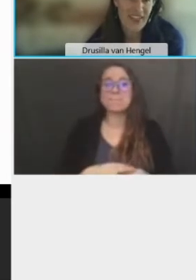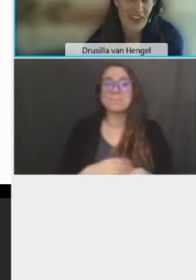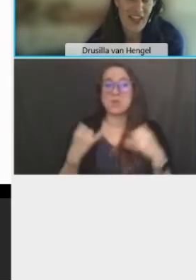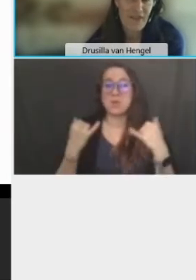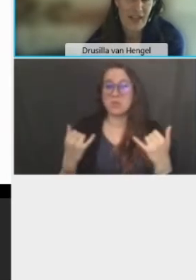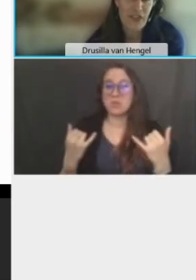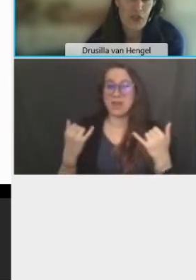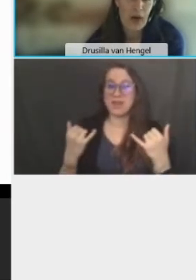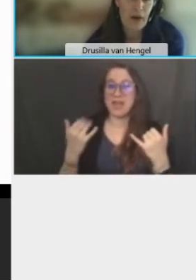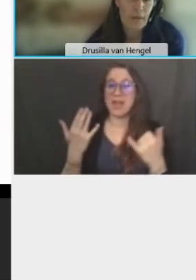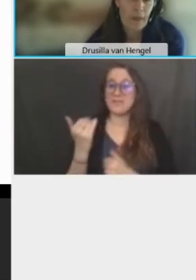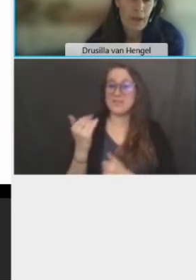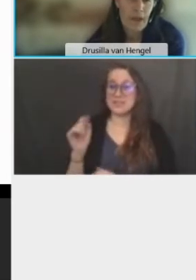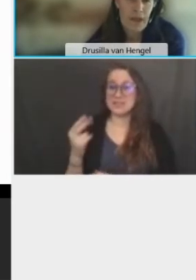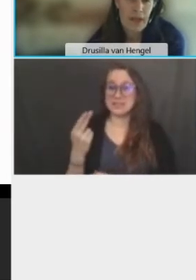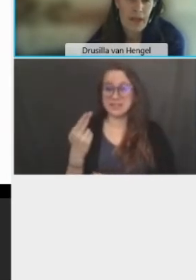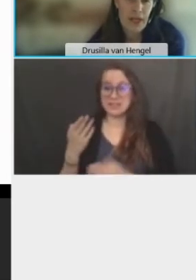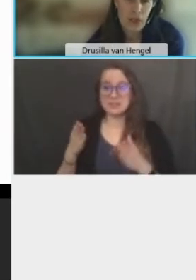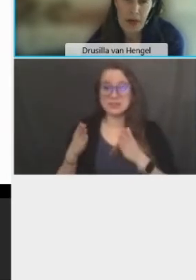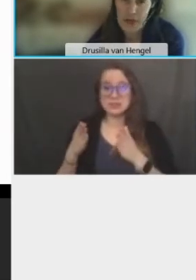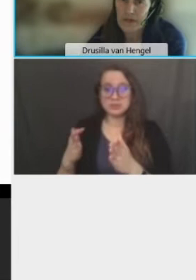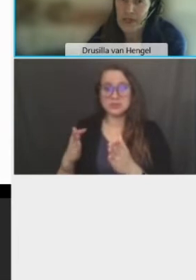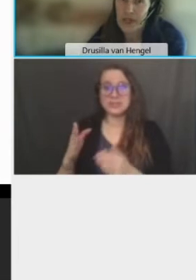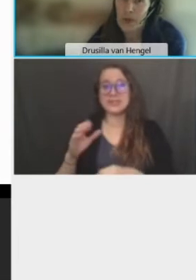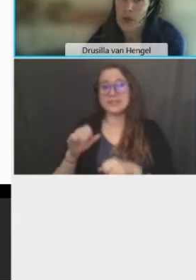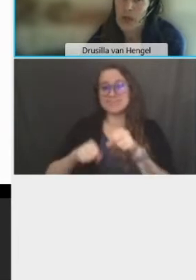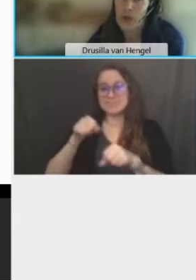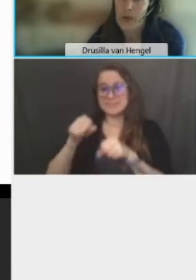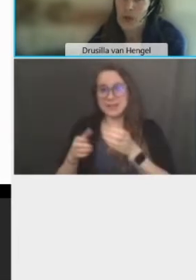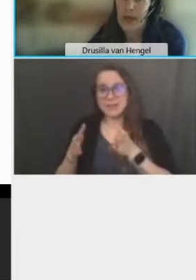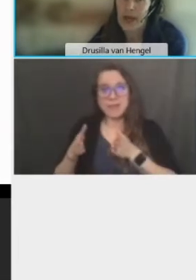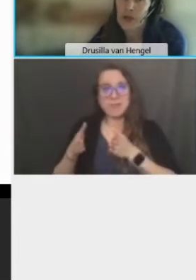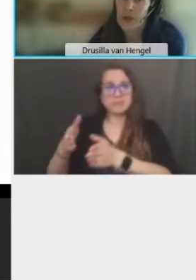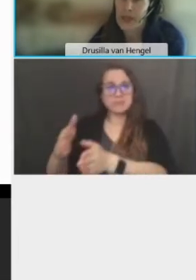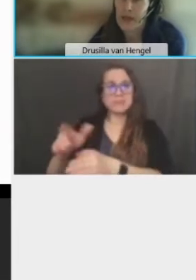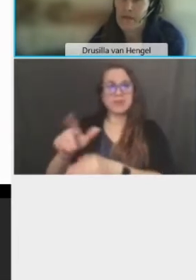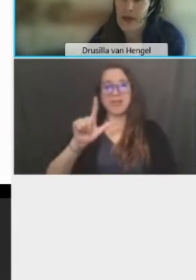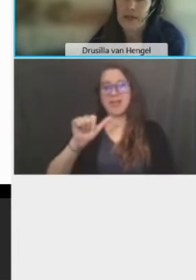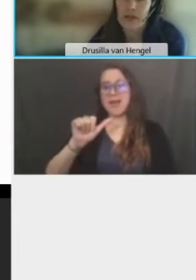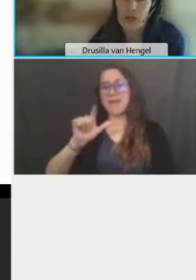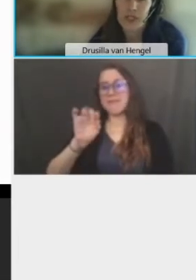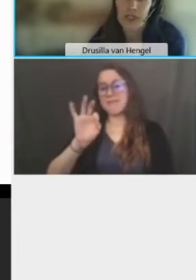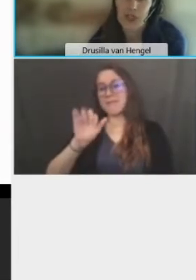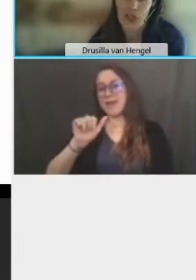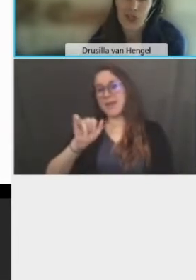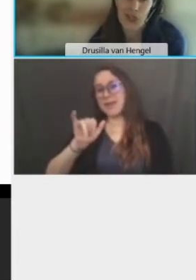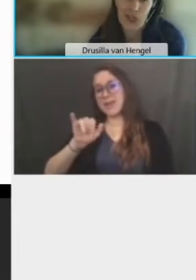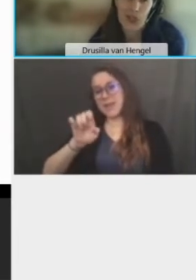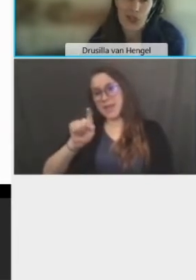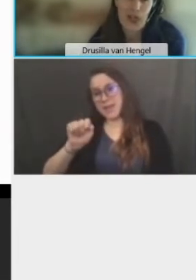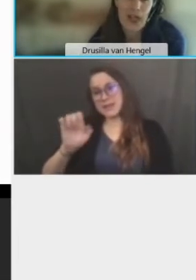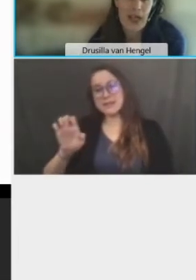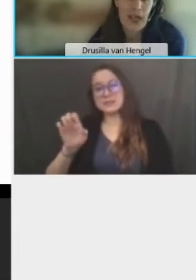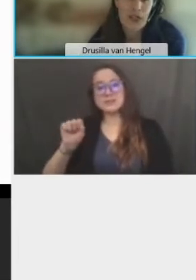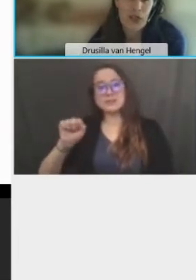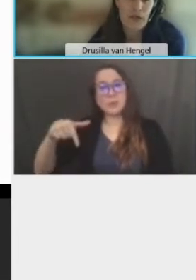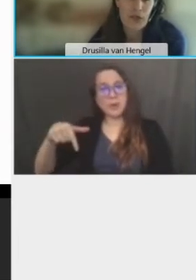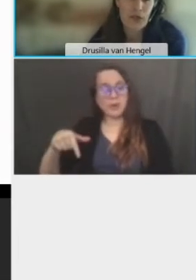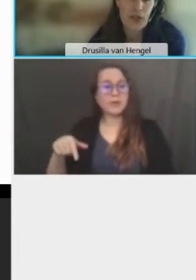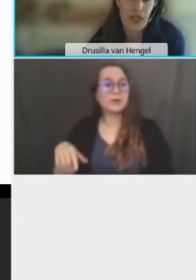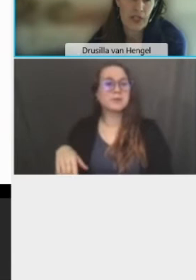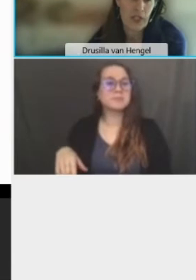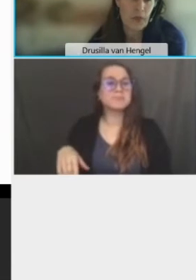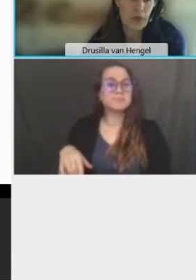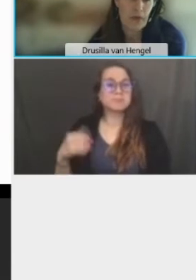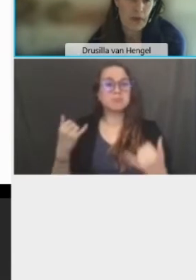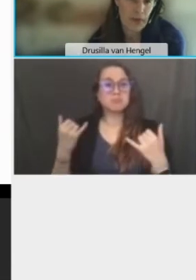cycle track near Lafayette Square? The National Park Service has been working with the White House to identify a solution to current closure and ensure